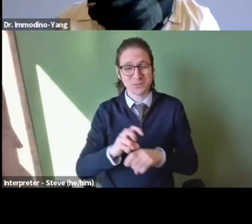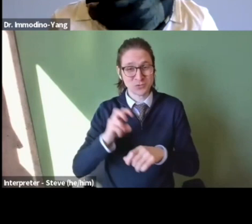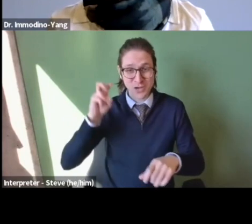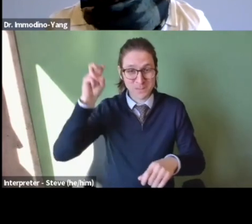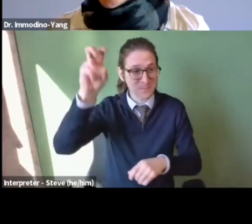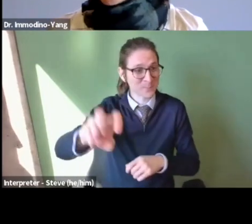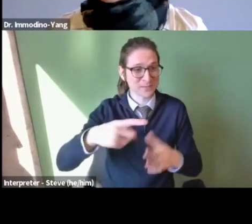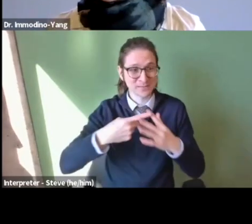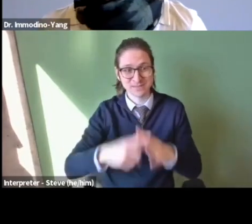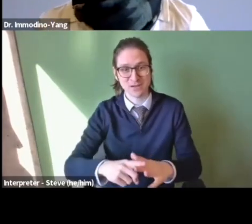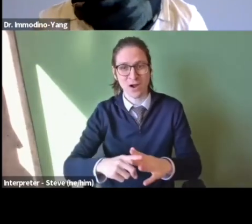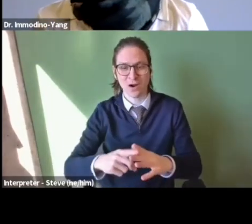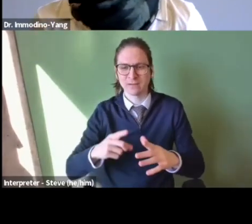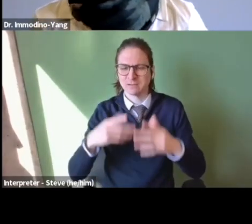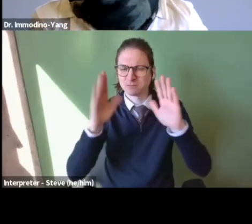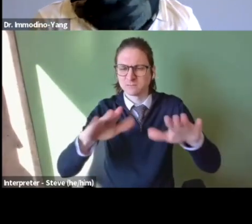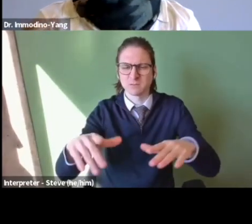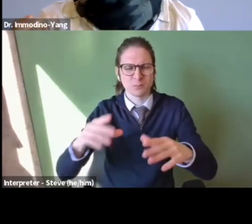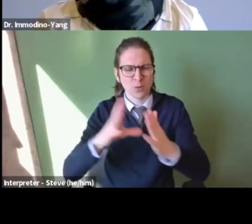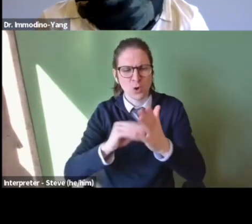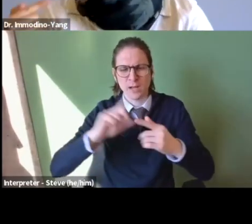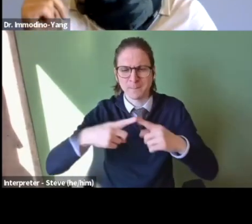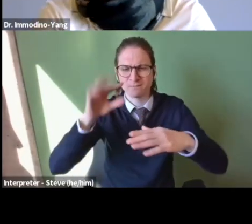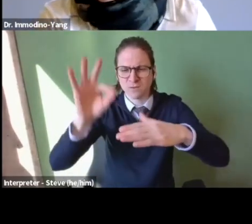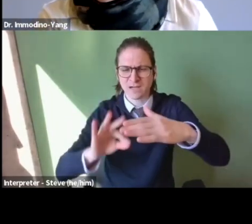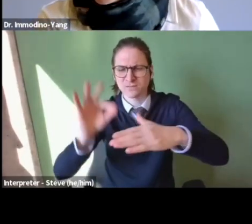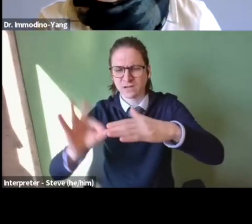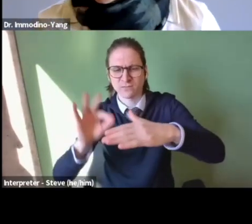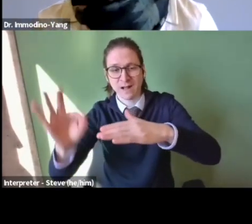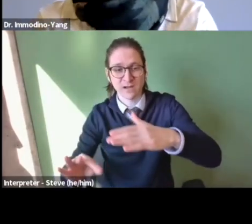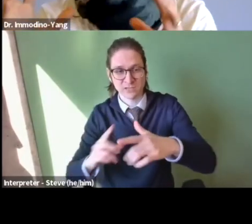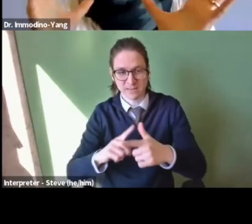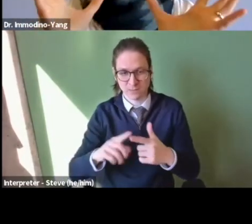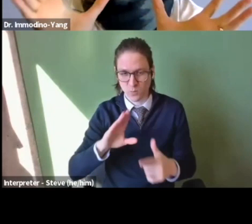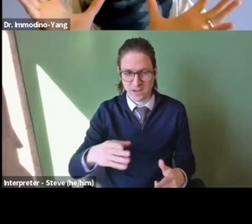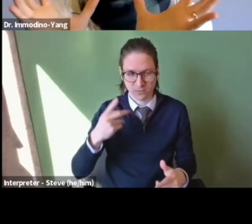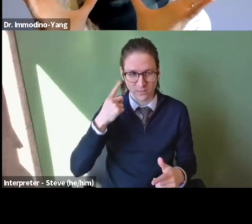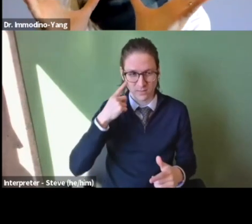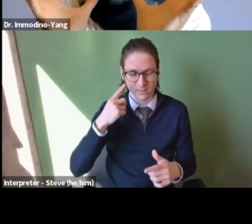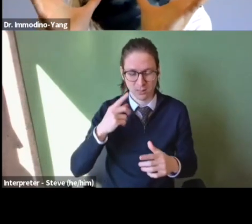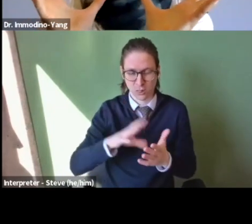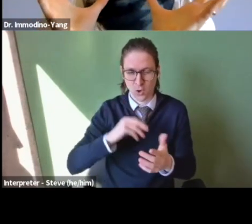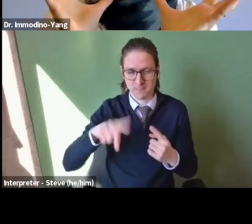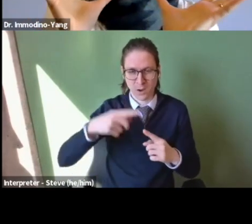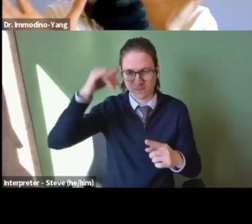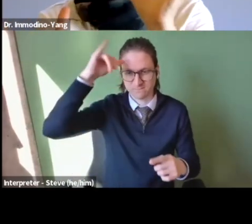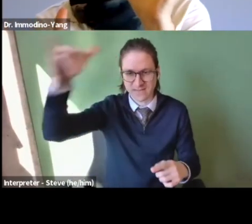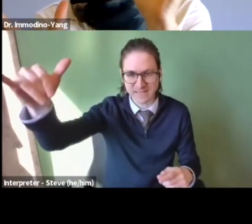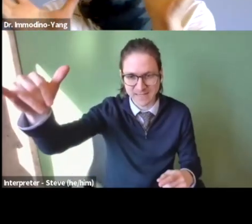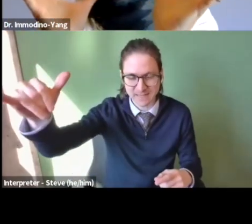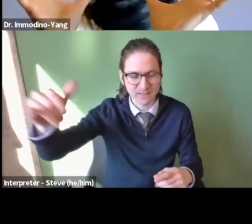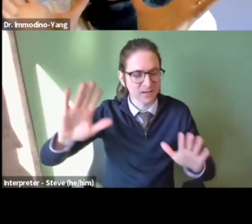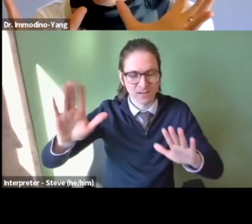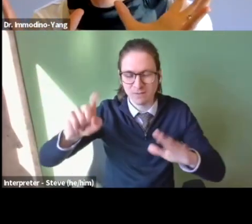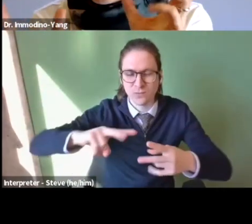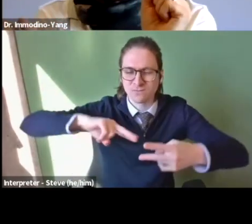you think about infinity, right? And I think that that is backwards. I think that we need to offer kids the ability